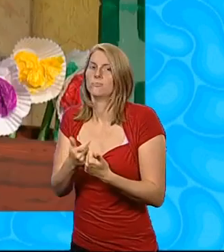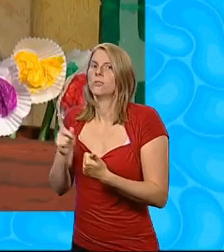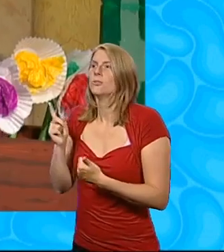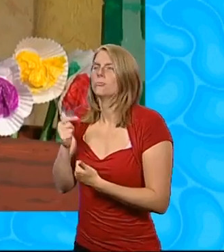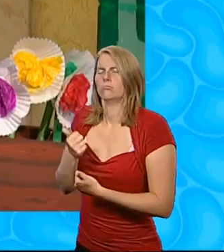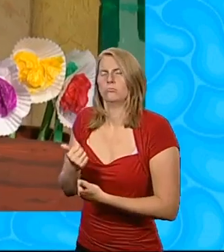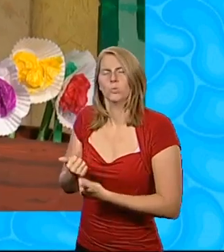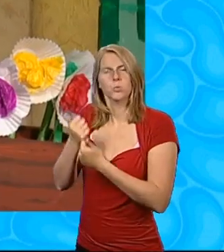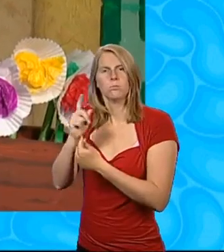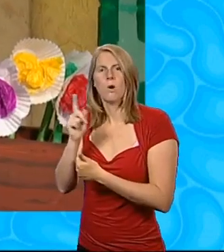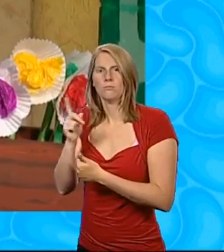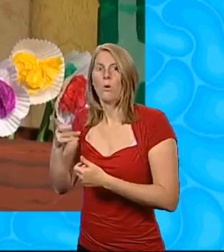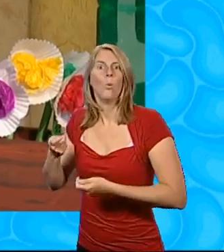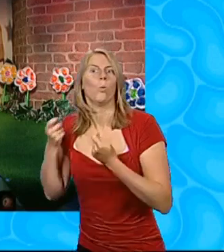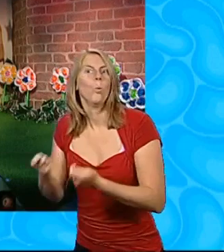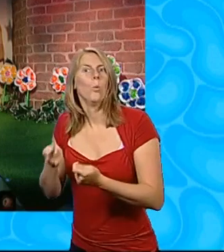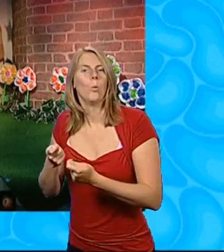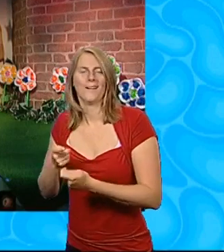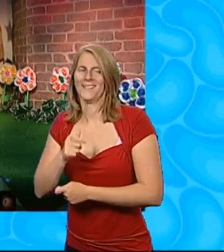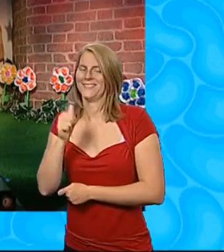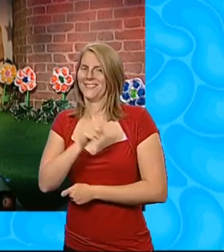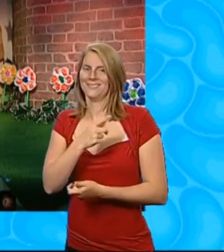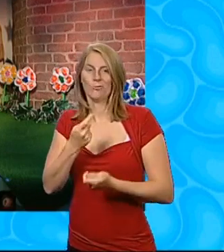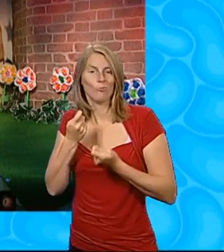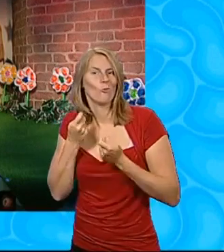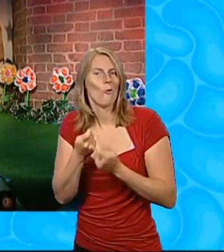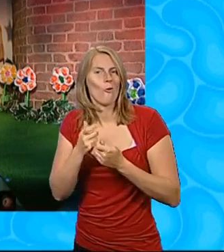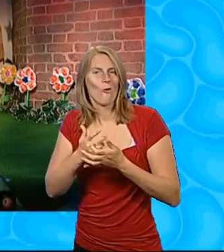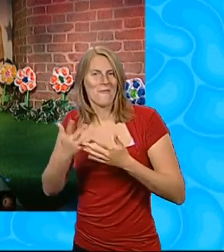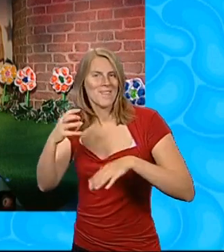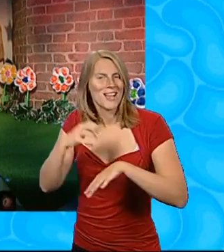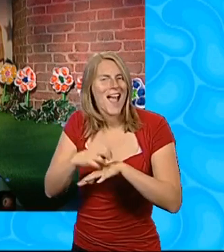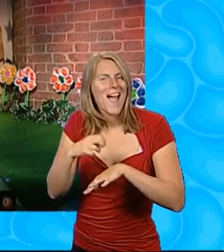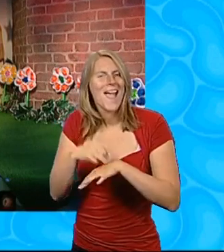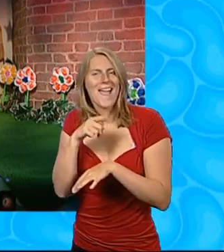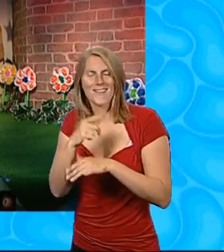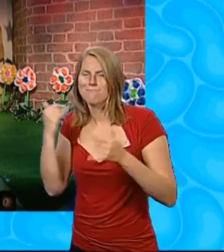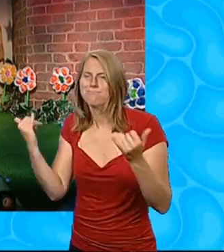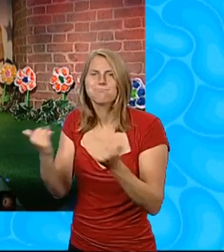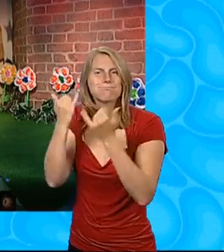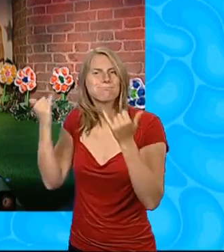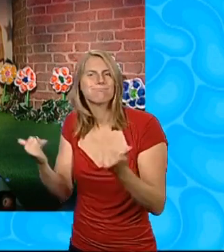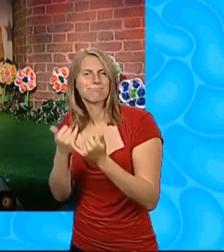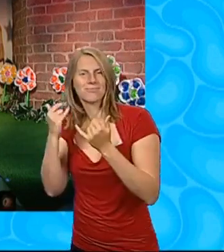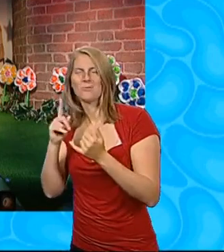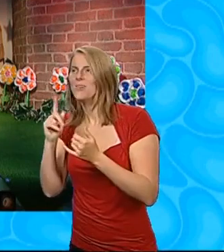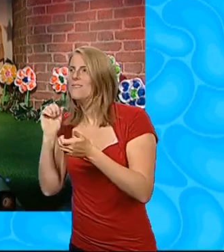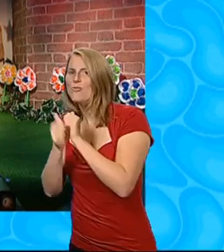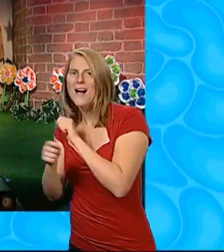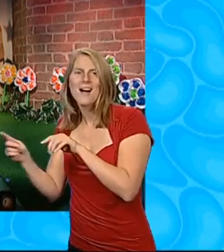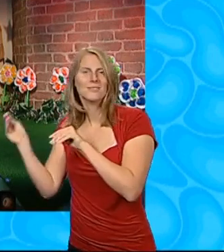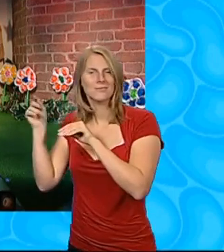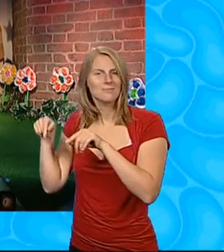Oh, cook. I am Yes. a wonderful cook. And so she cooked lots of cakes to celebrate her house move with all her